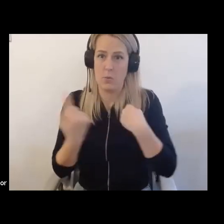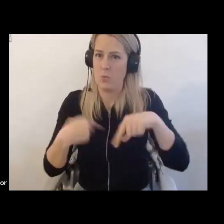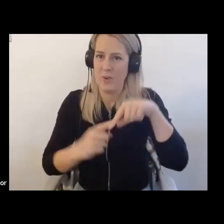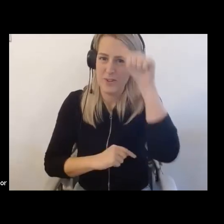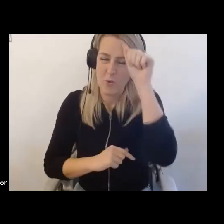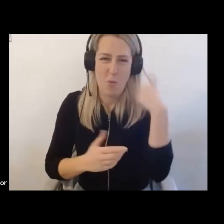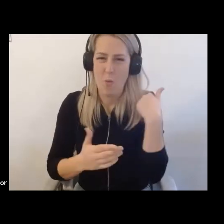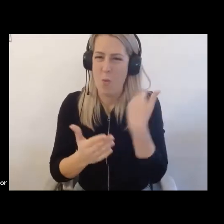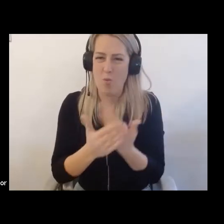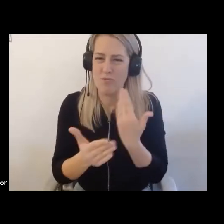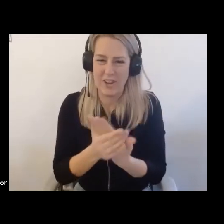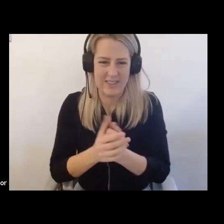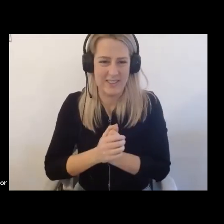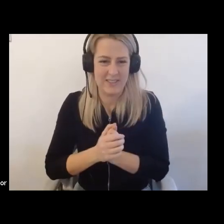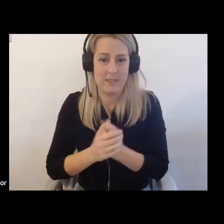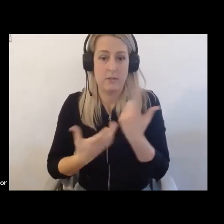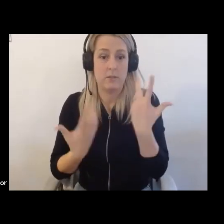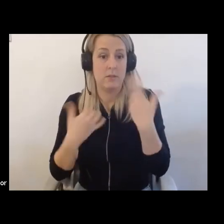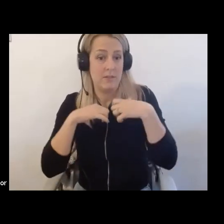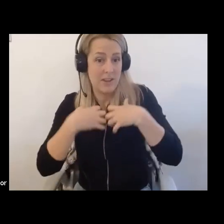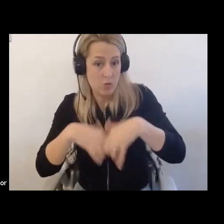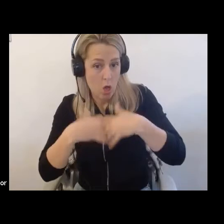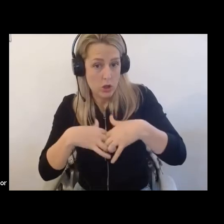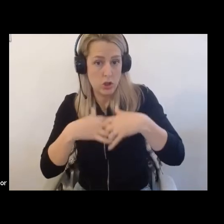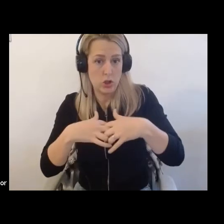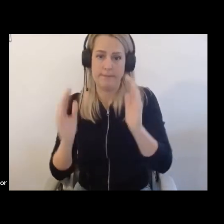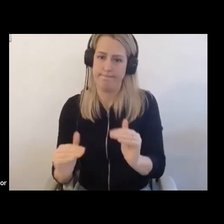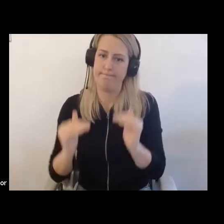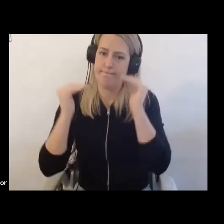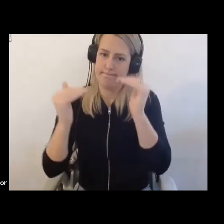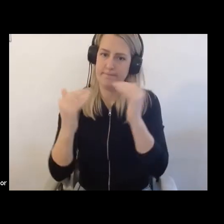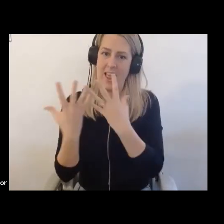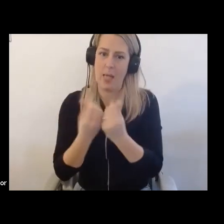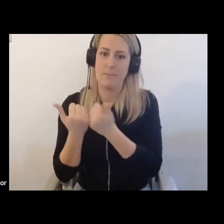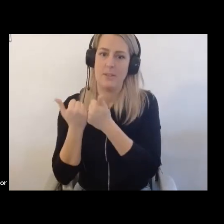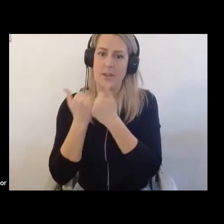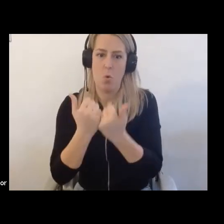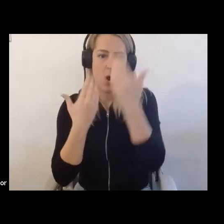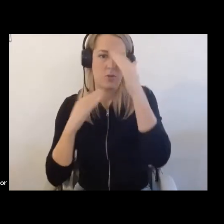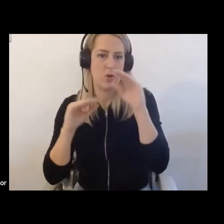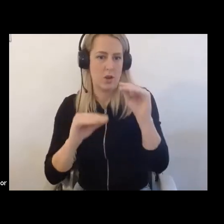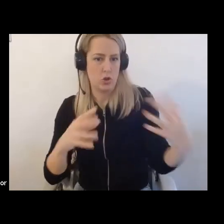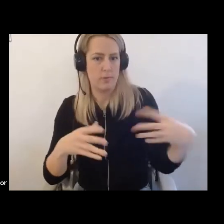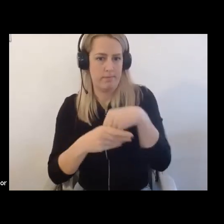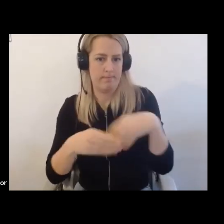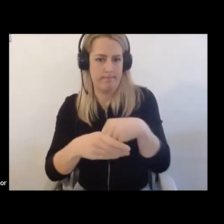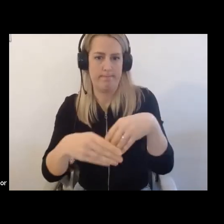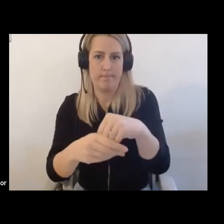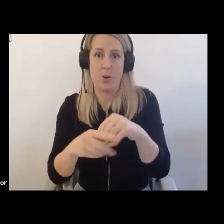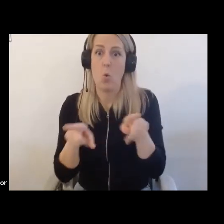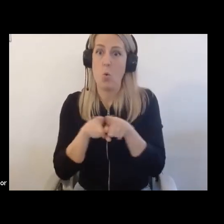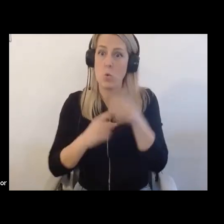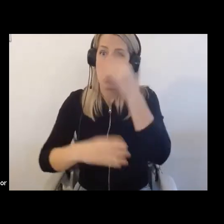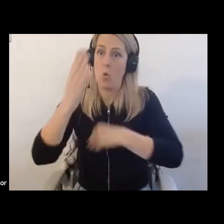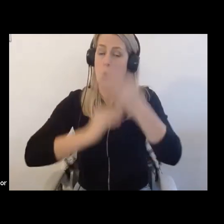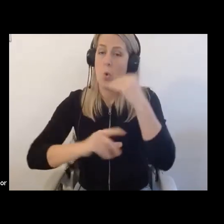to enhance educational participation and learning outcomes requires a comprehensive ecosystem